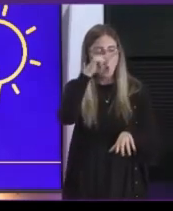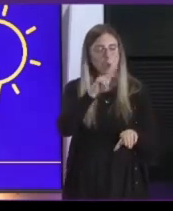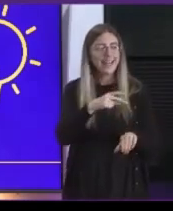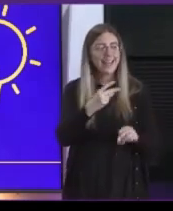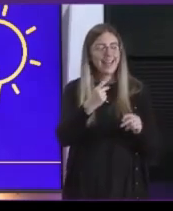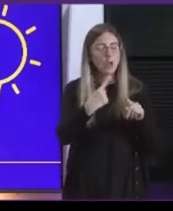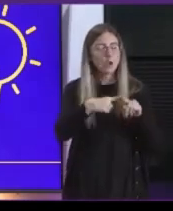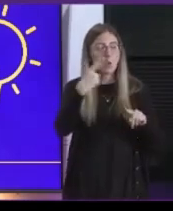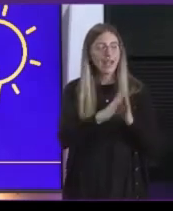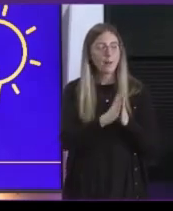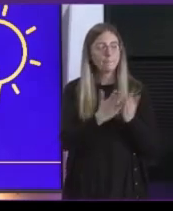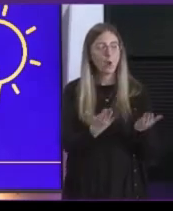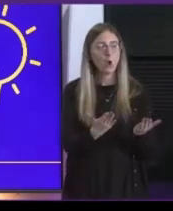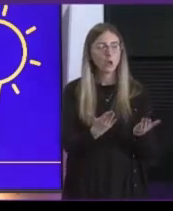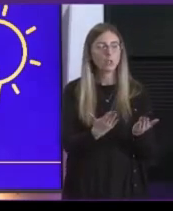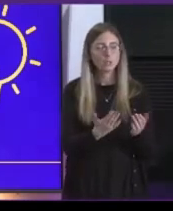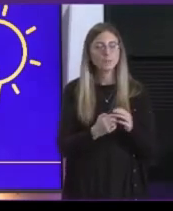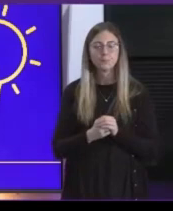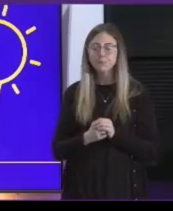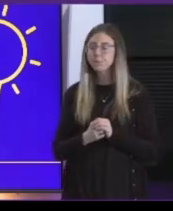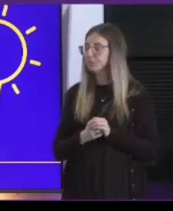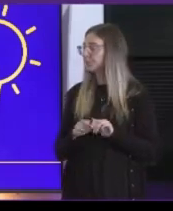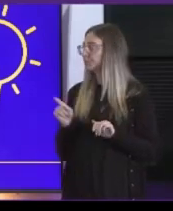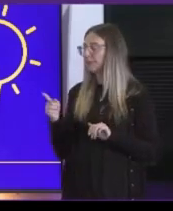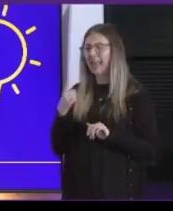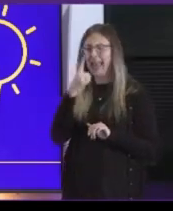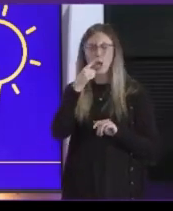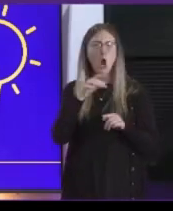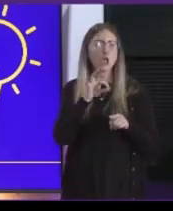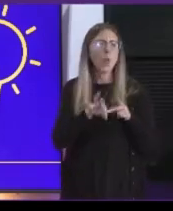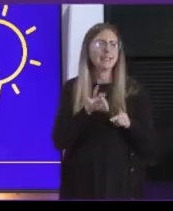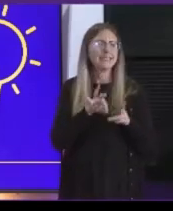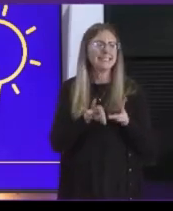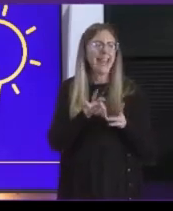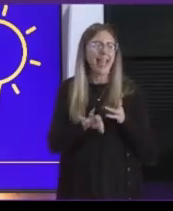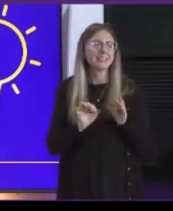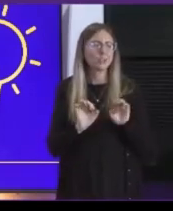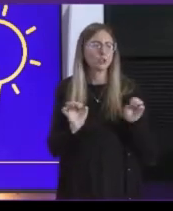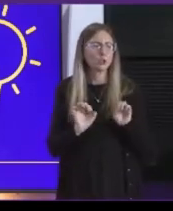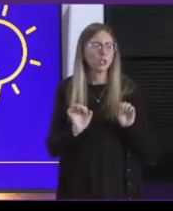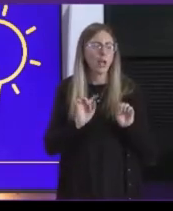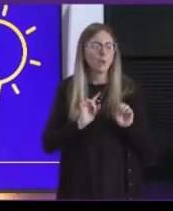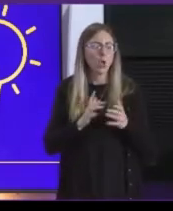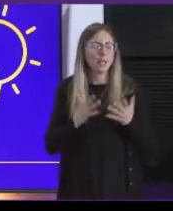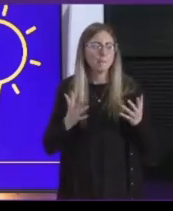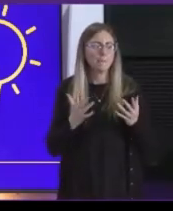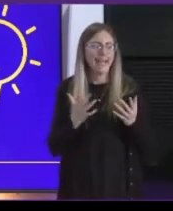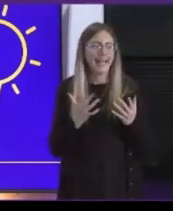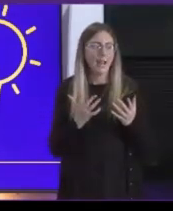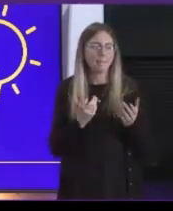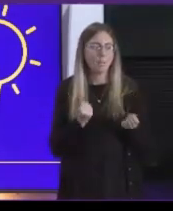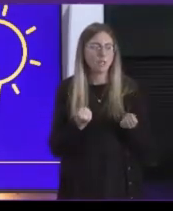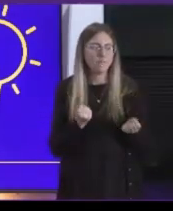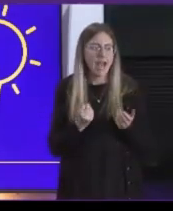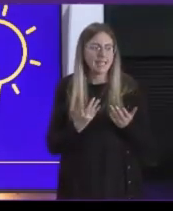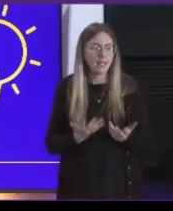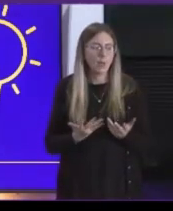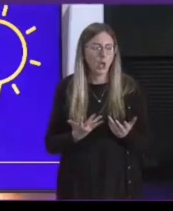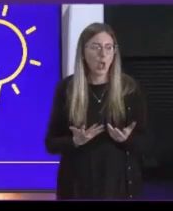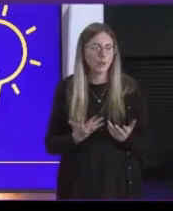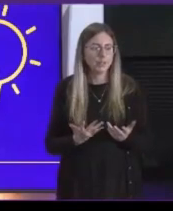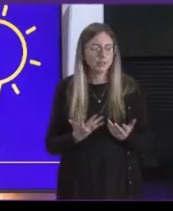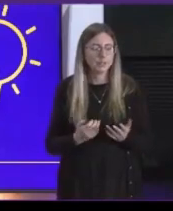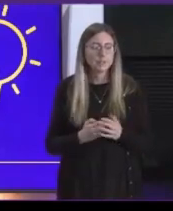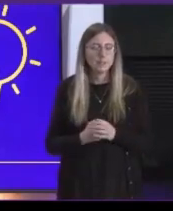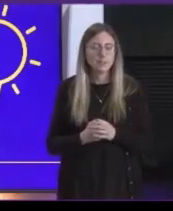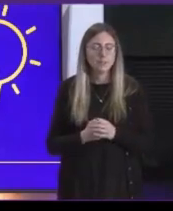he had mentioned a law in California. I can't really get into the details because it's being heavily modified as we speak. There's an industry group